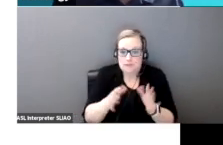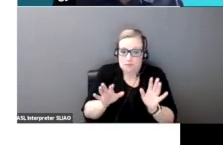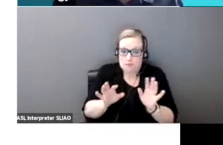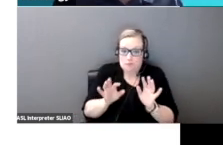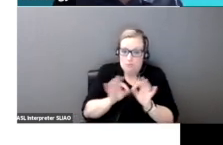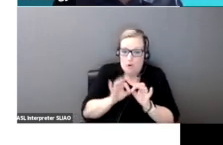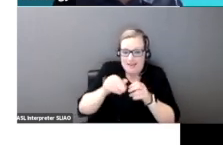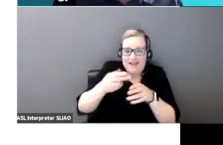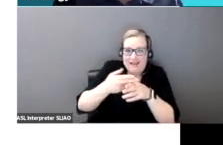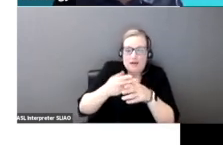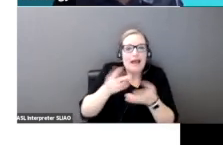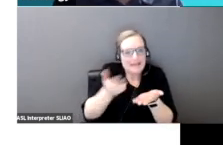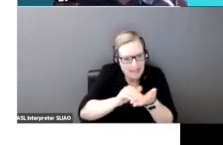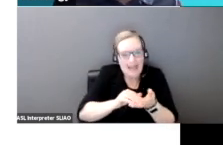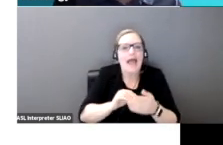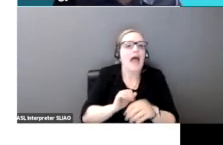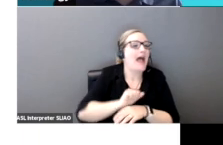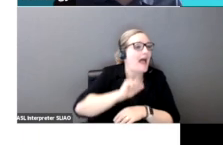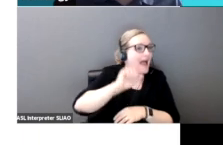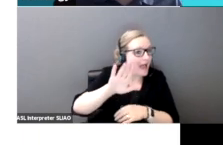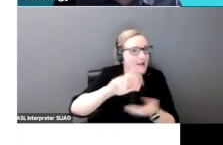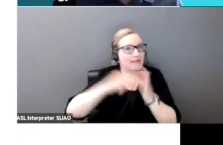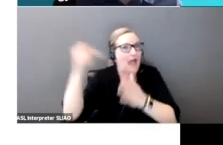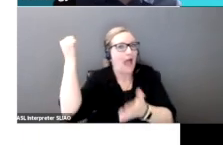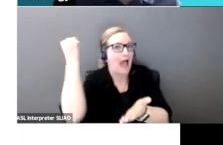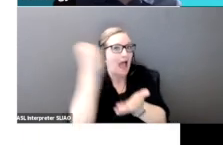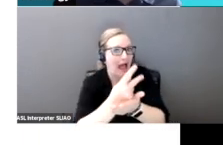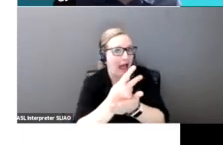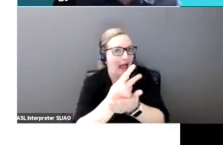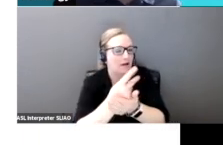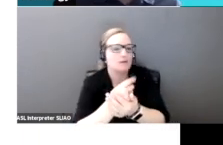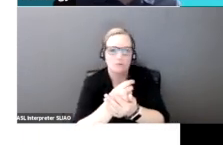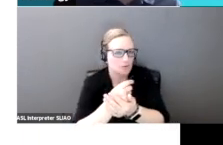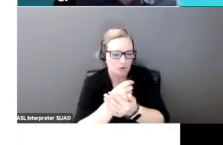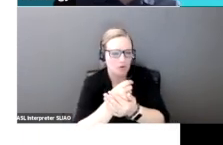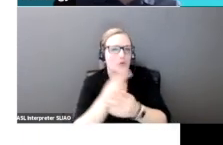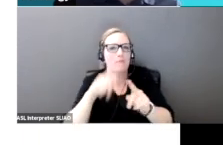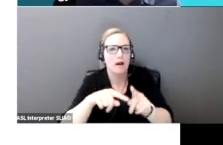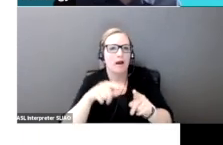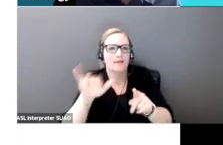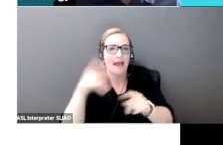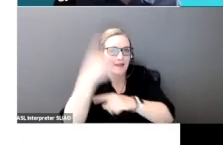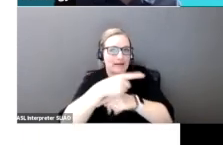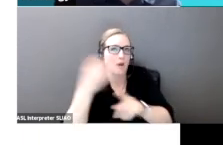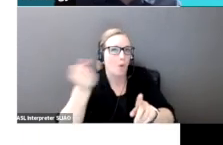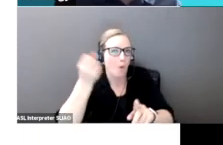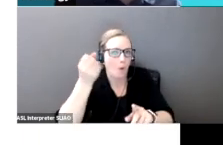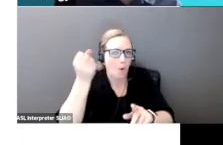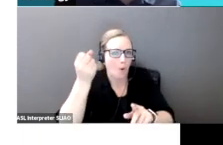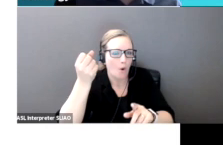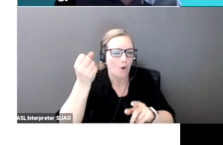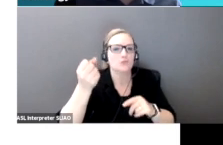itself confer protection, it does give you the priority date, and it allows you to say patent pending. And that